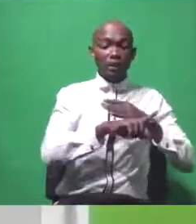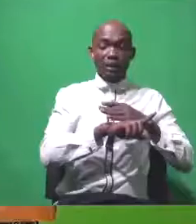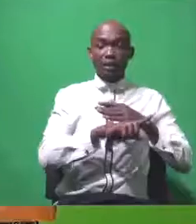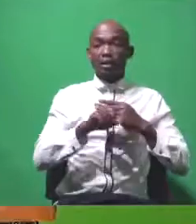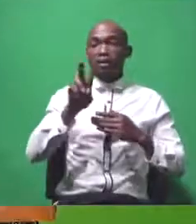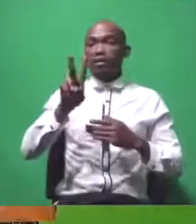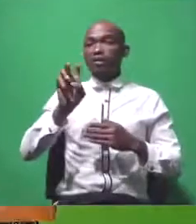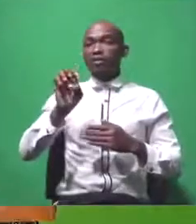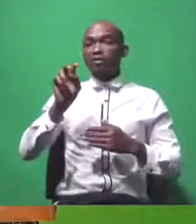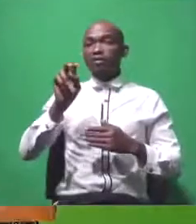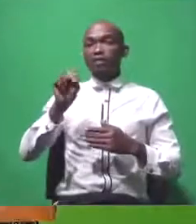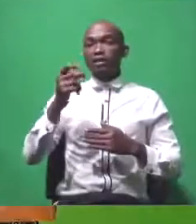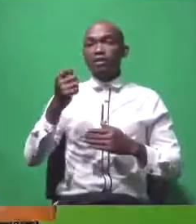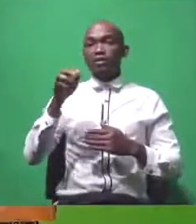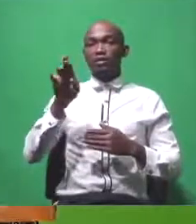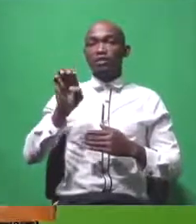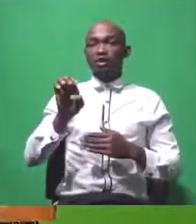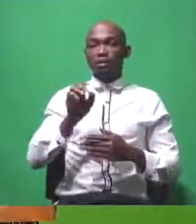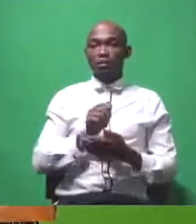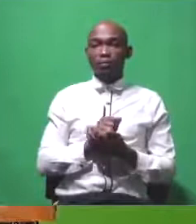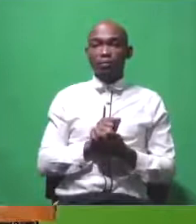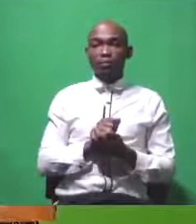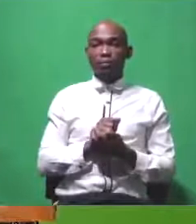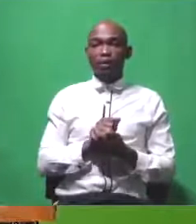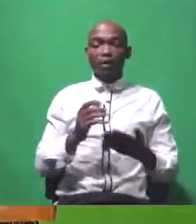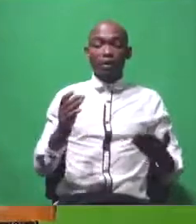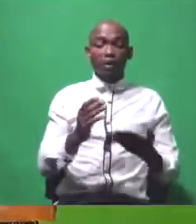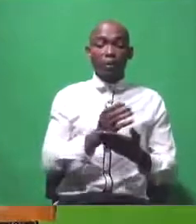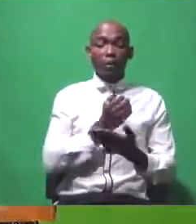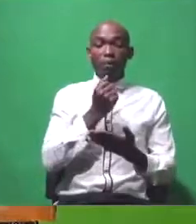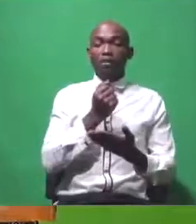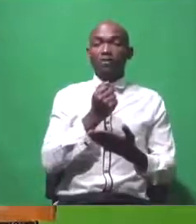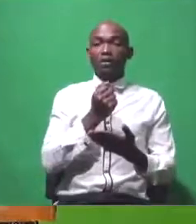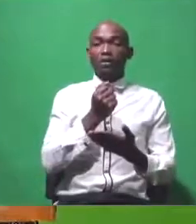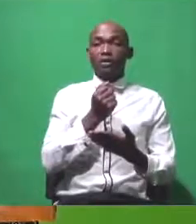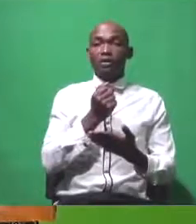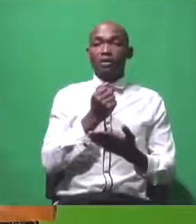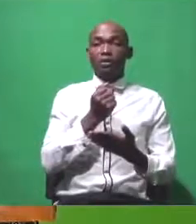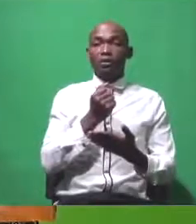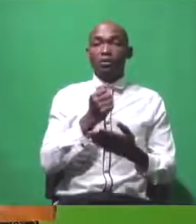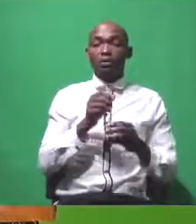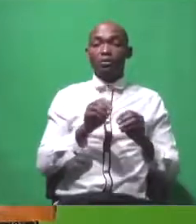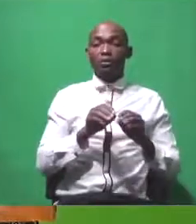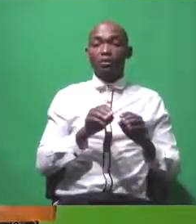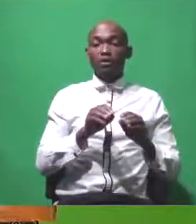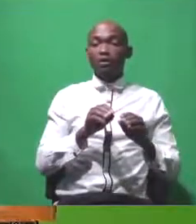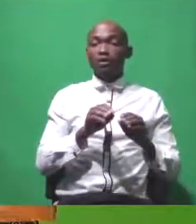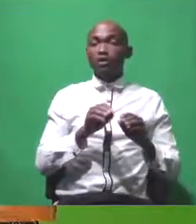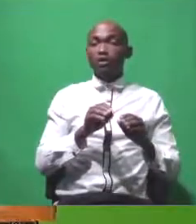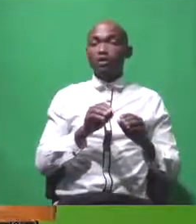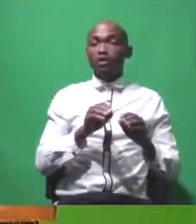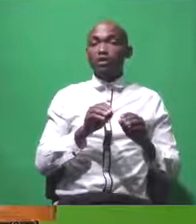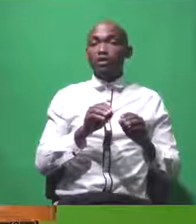How may distribute this profit? The profit will be distributed by looking